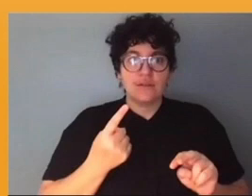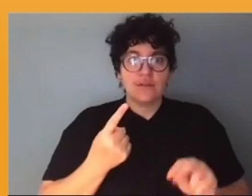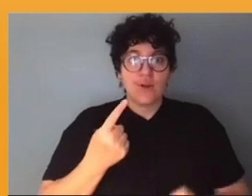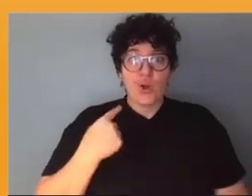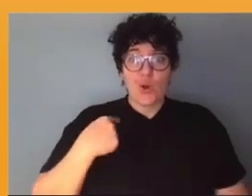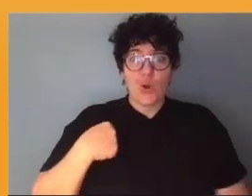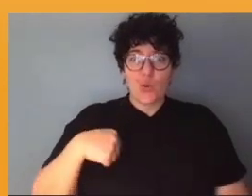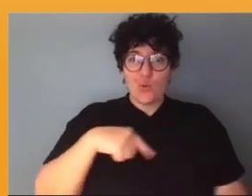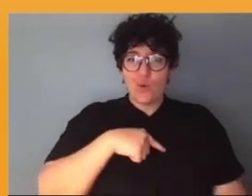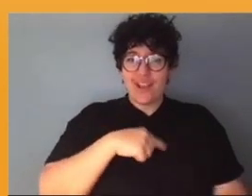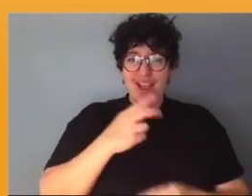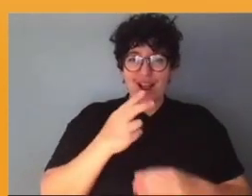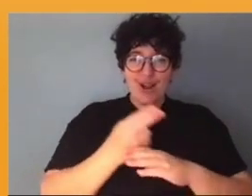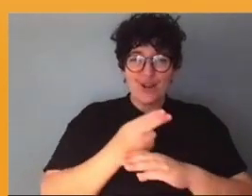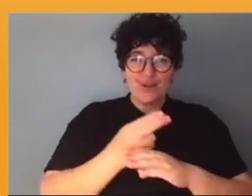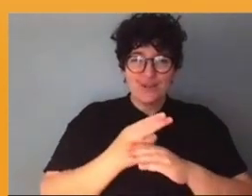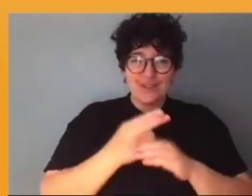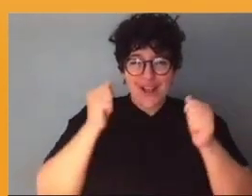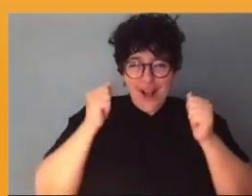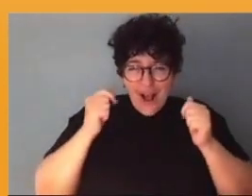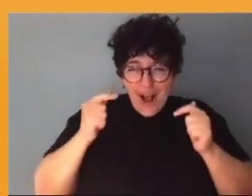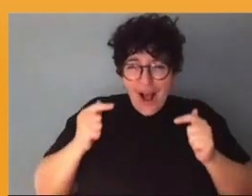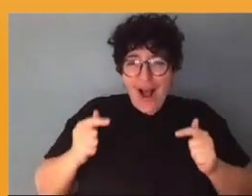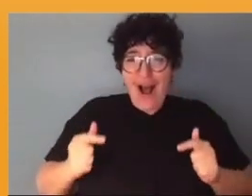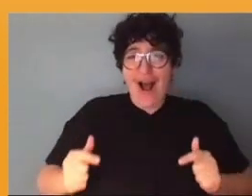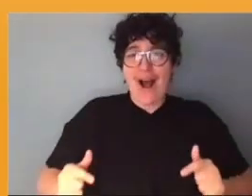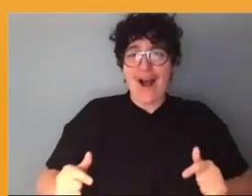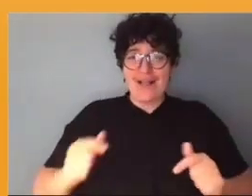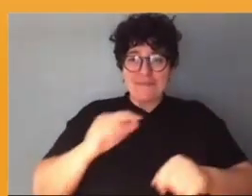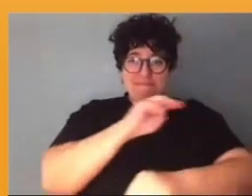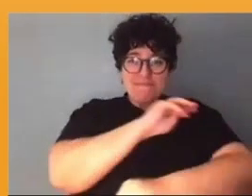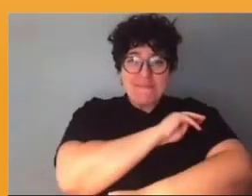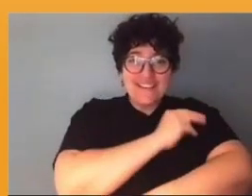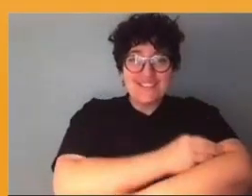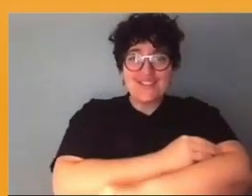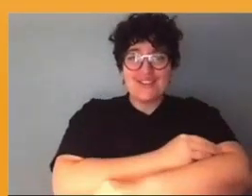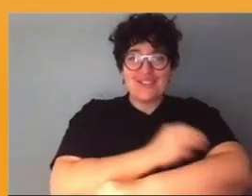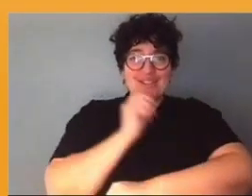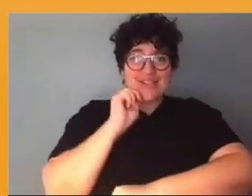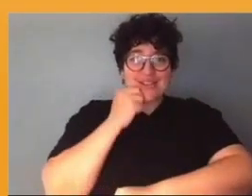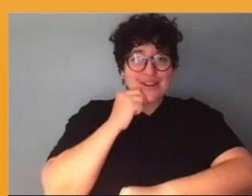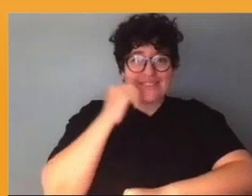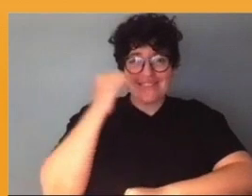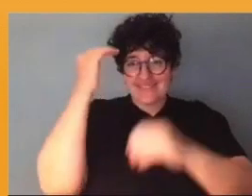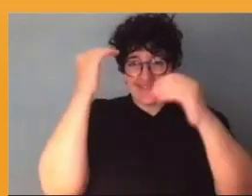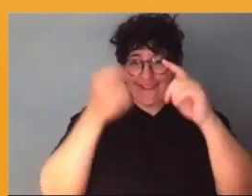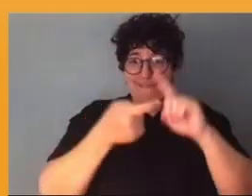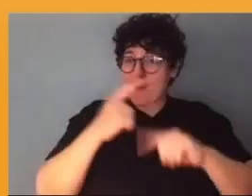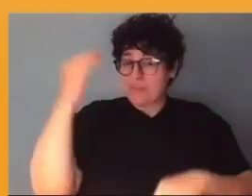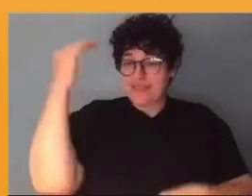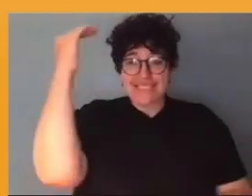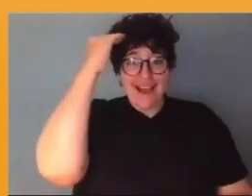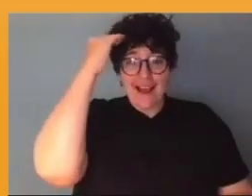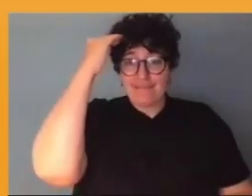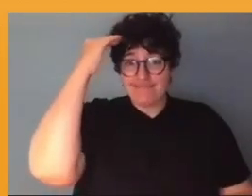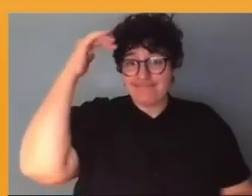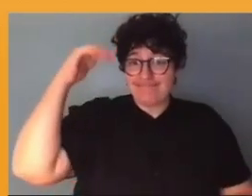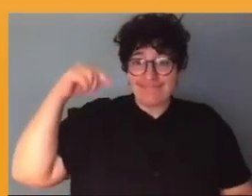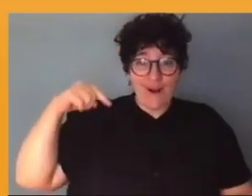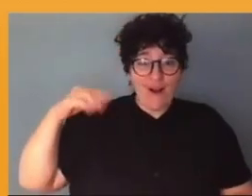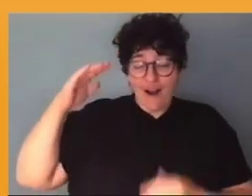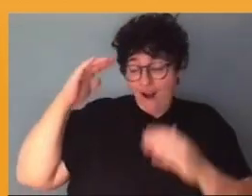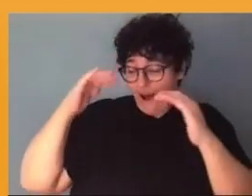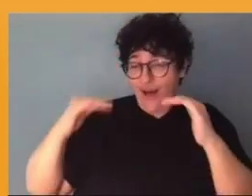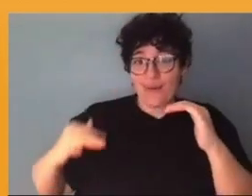all the muscles and nerves from the top of the head to the toe, tip of the